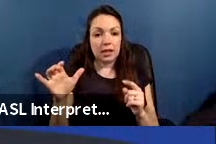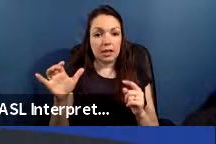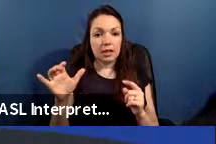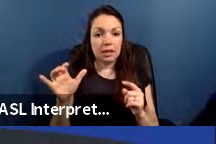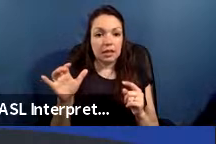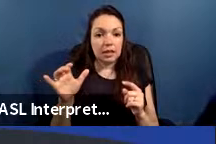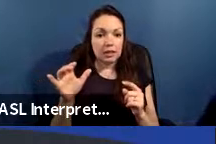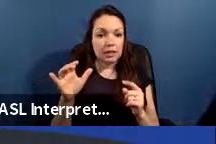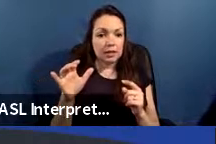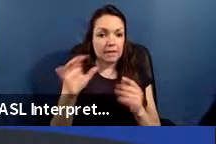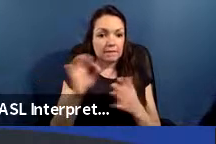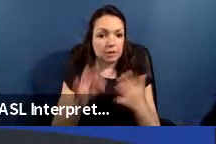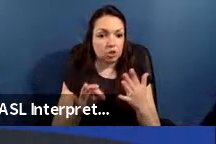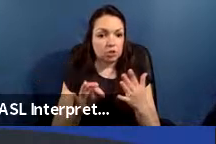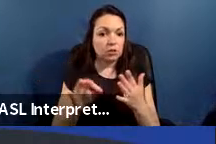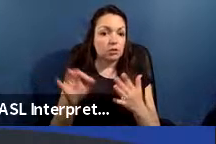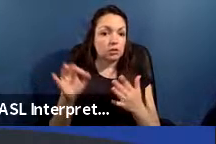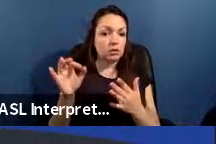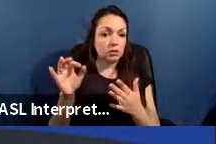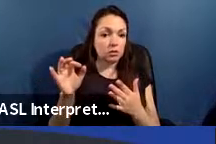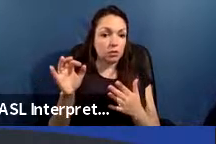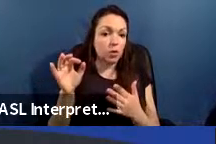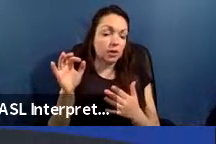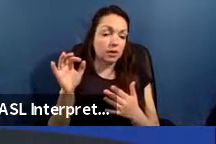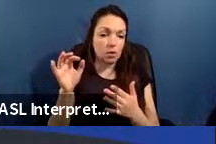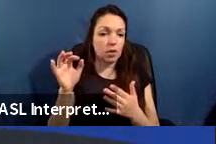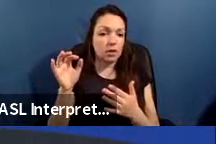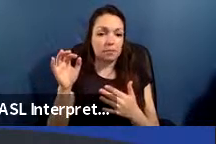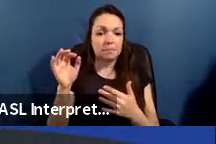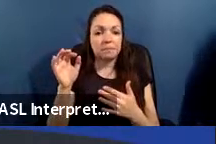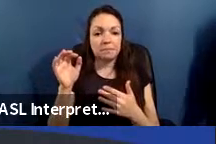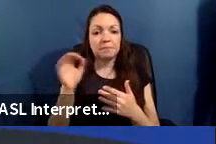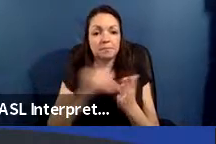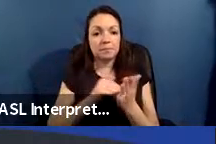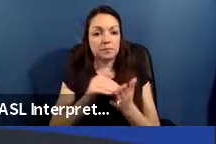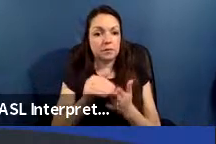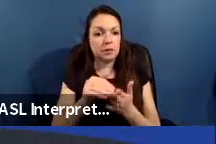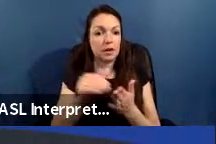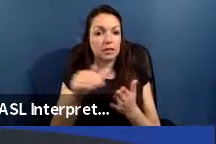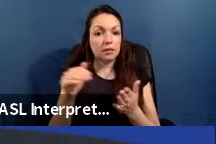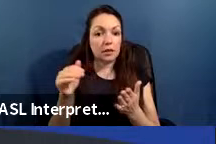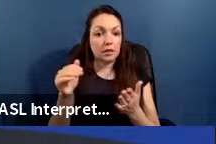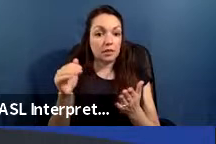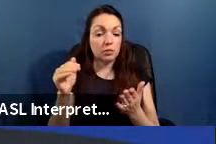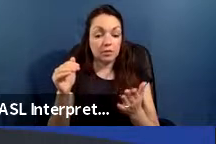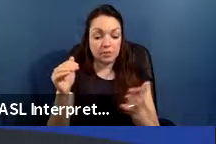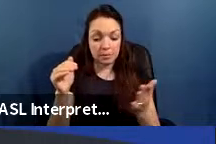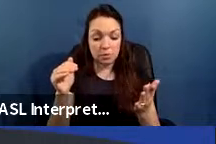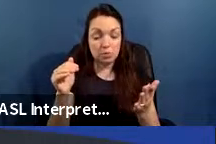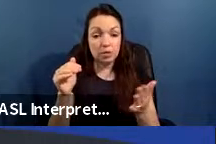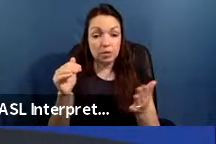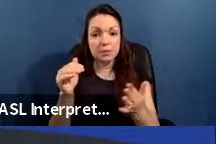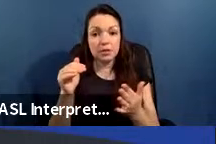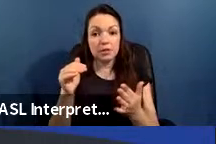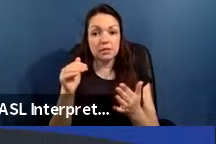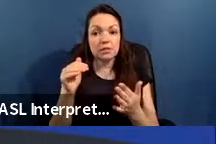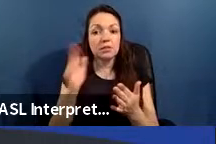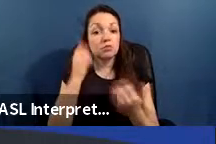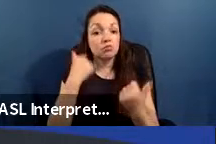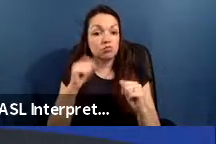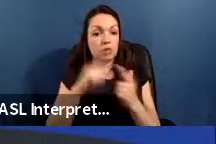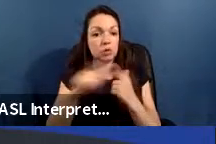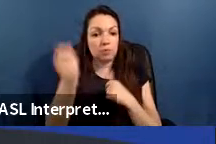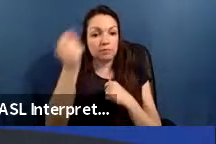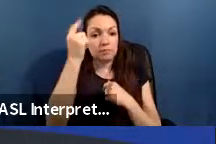factors. So we often use these data, and we have this data at the school level to try to understand